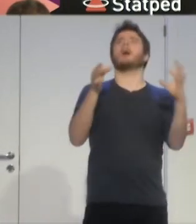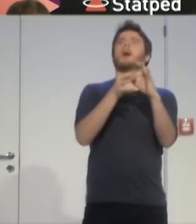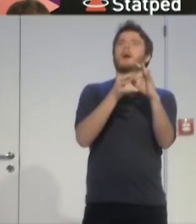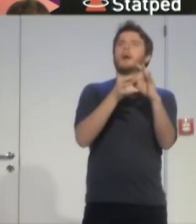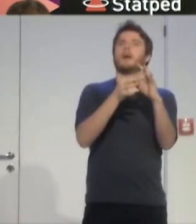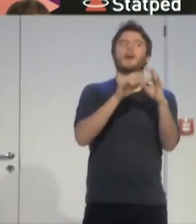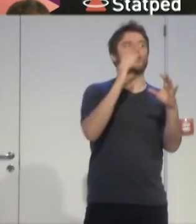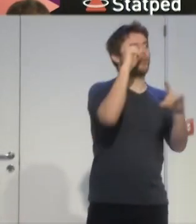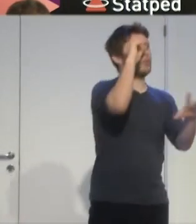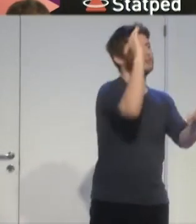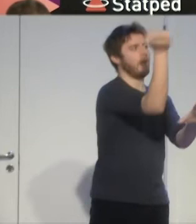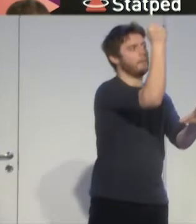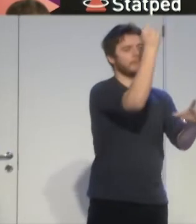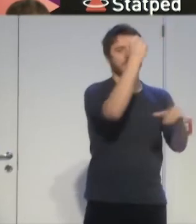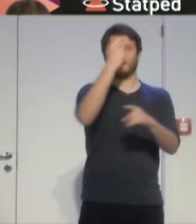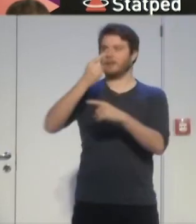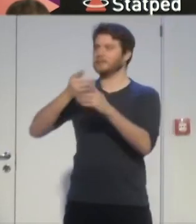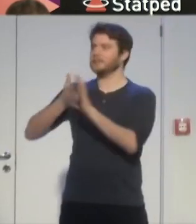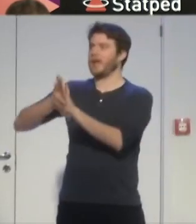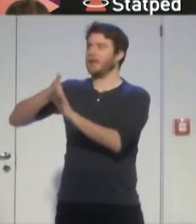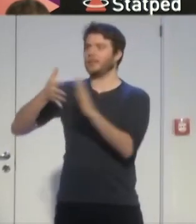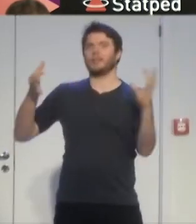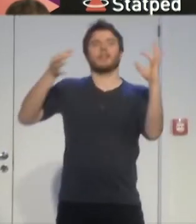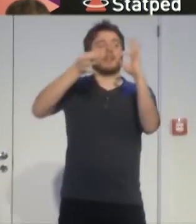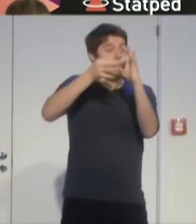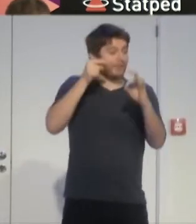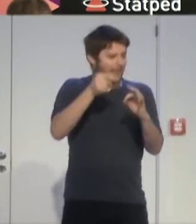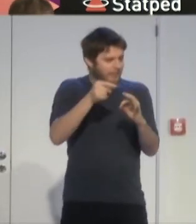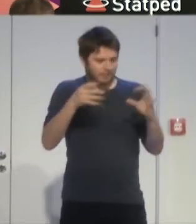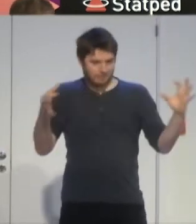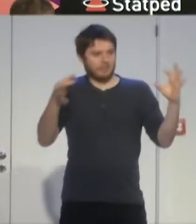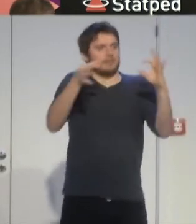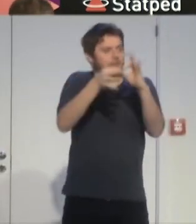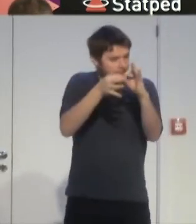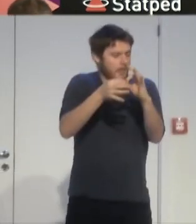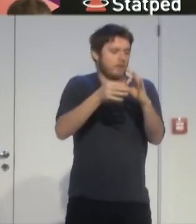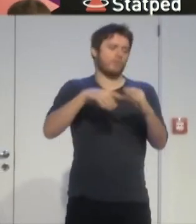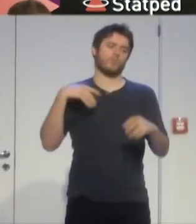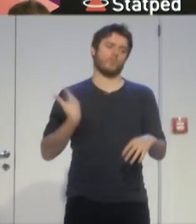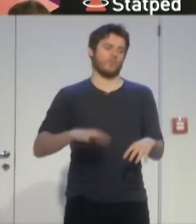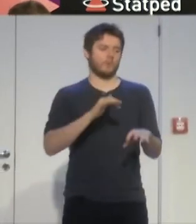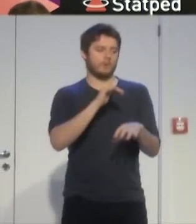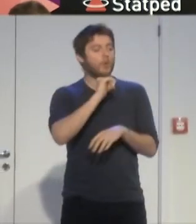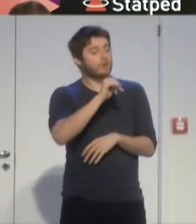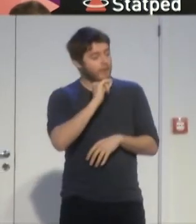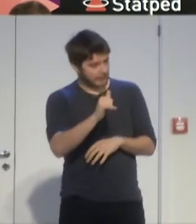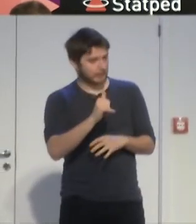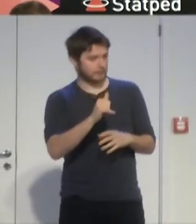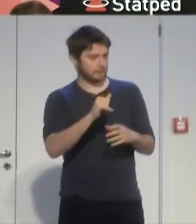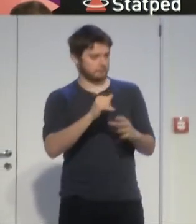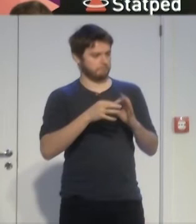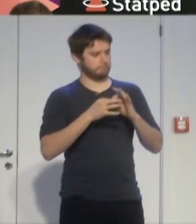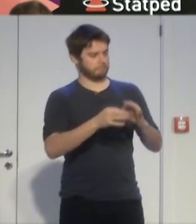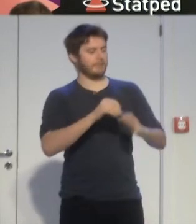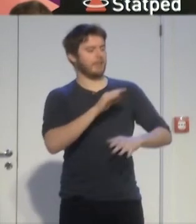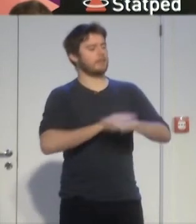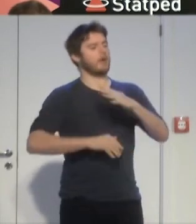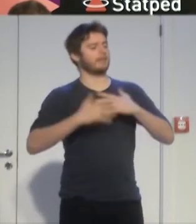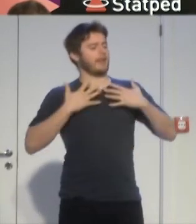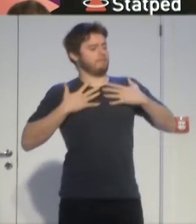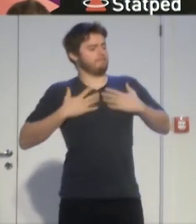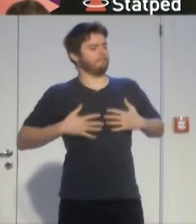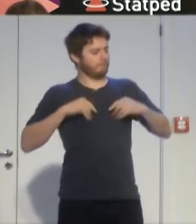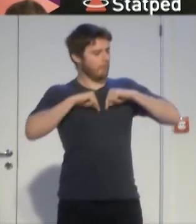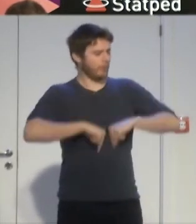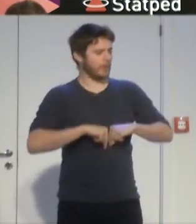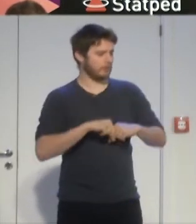the concept. And this mapping is absolutely necessary for languaging in a bodily tactile modality. The meeting,